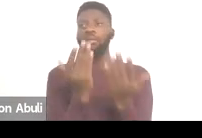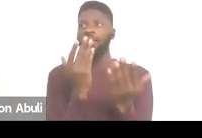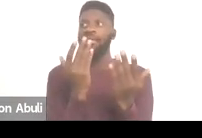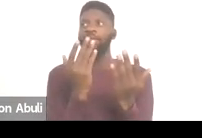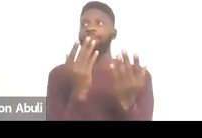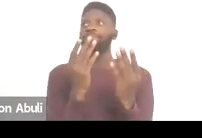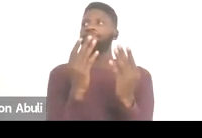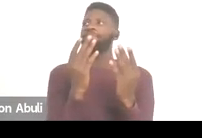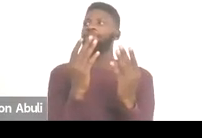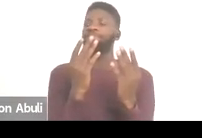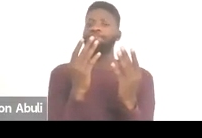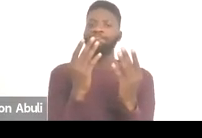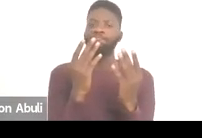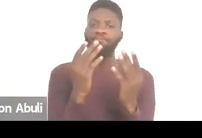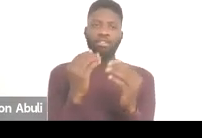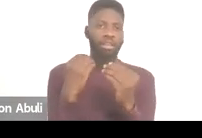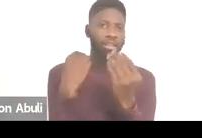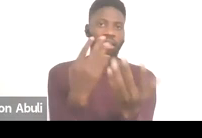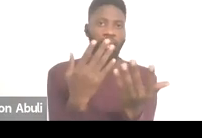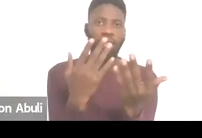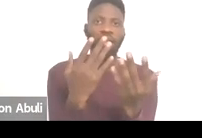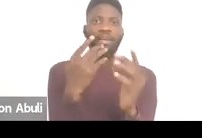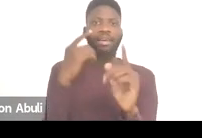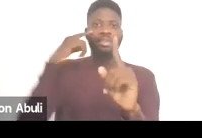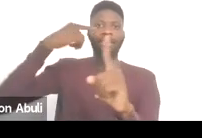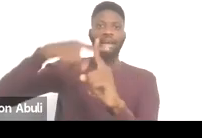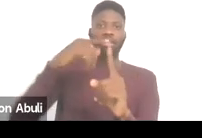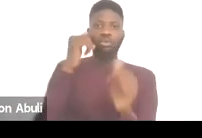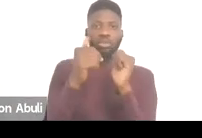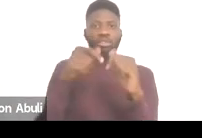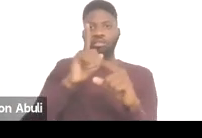it? Unreasonable targets or unreasonable,